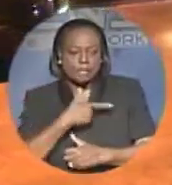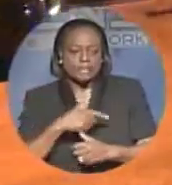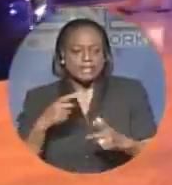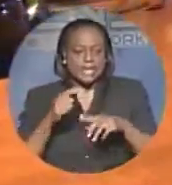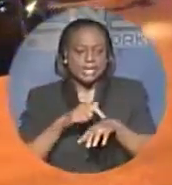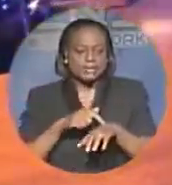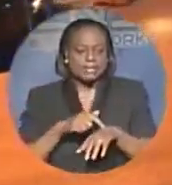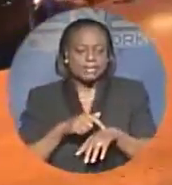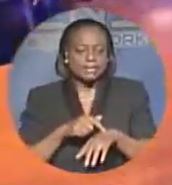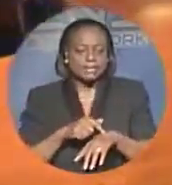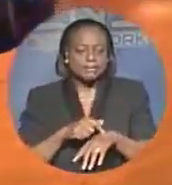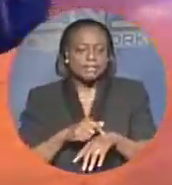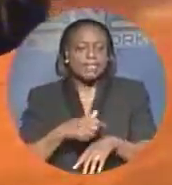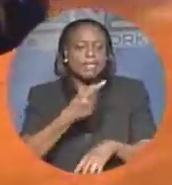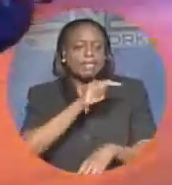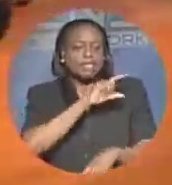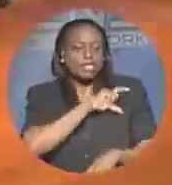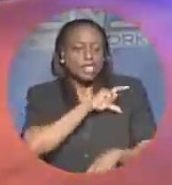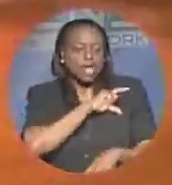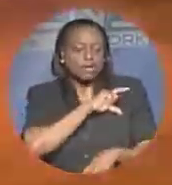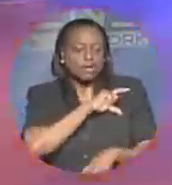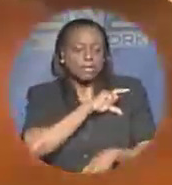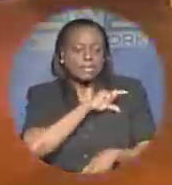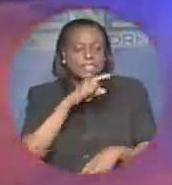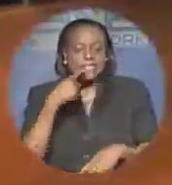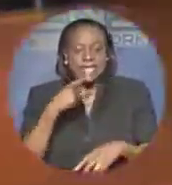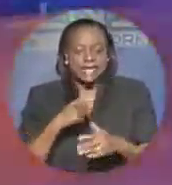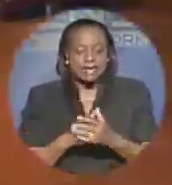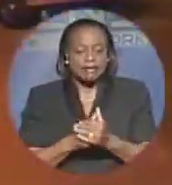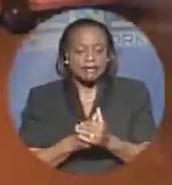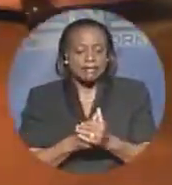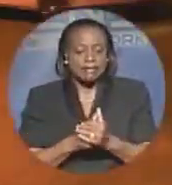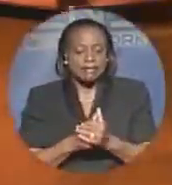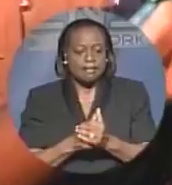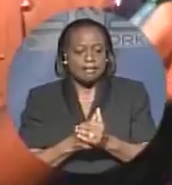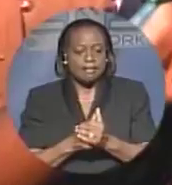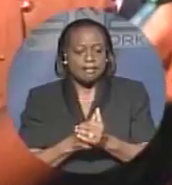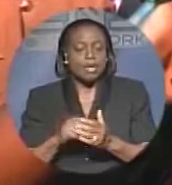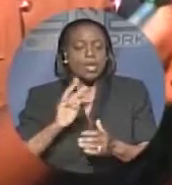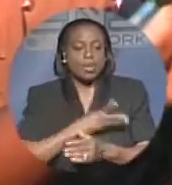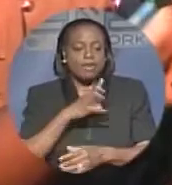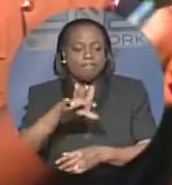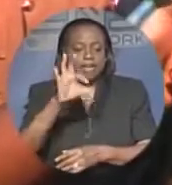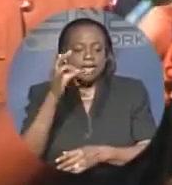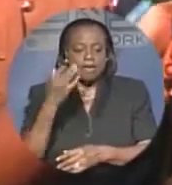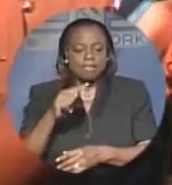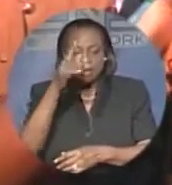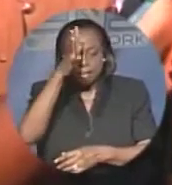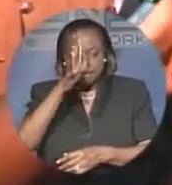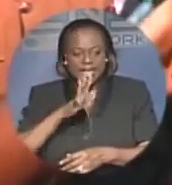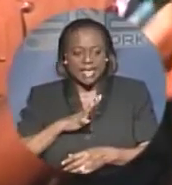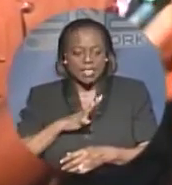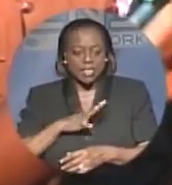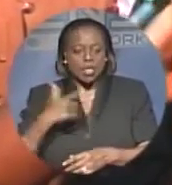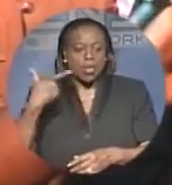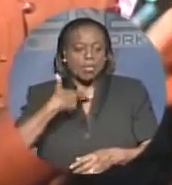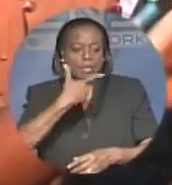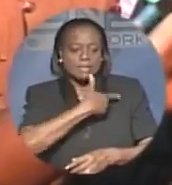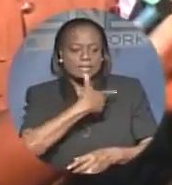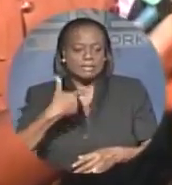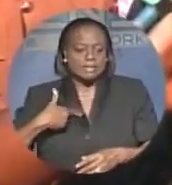of the Central Detective Unit, Paul Roll, spoke with us at the scene. There we found a male with multiple gunshot